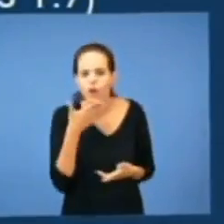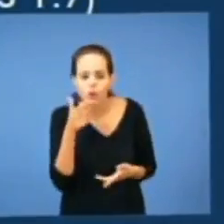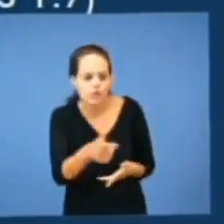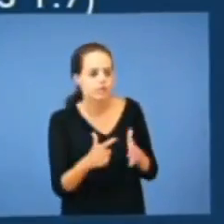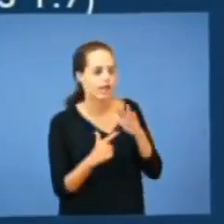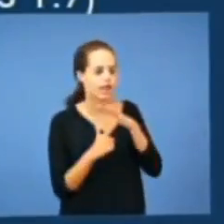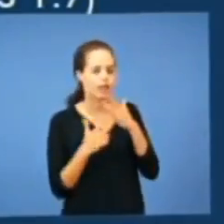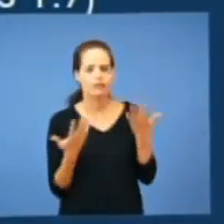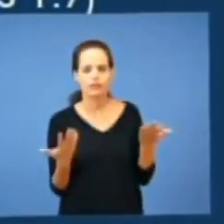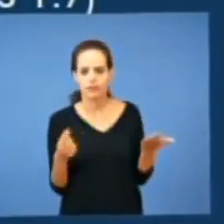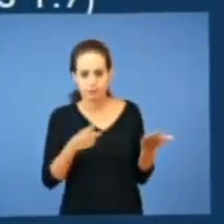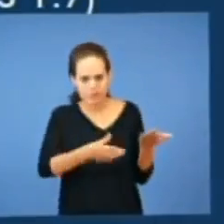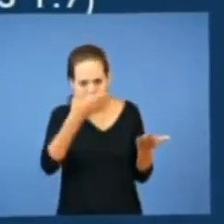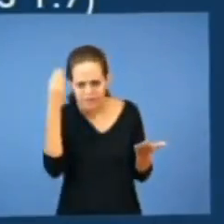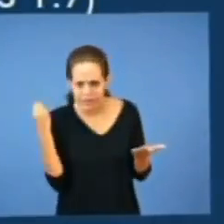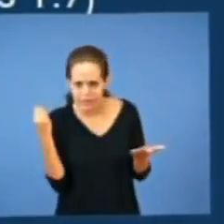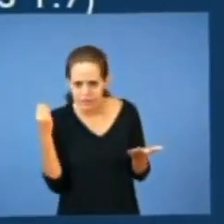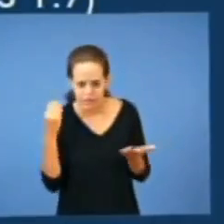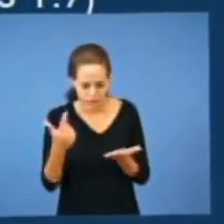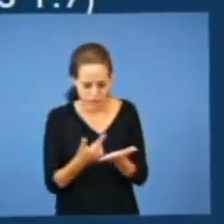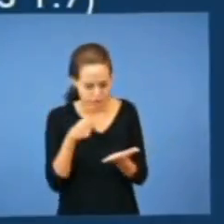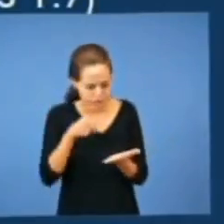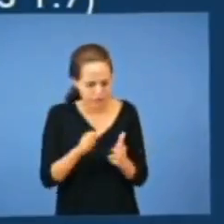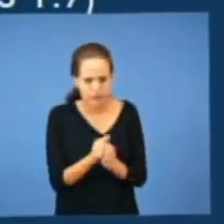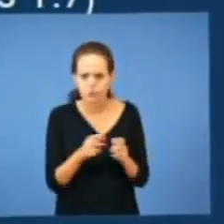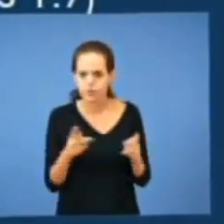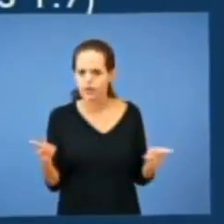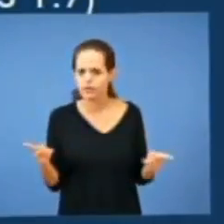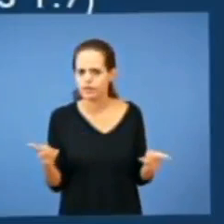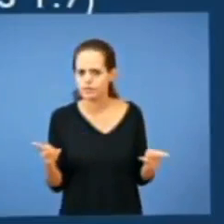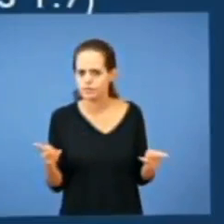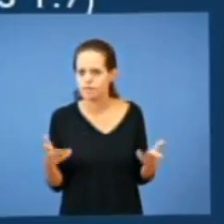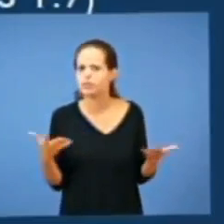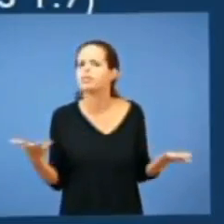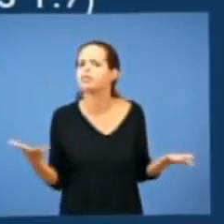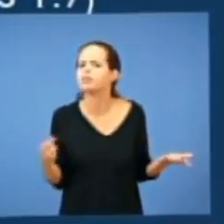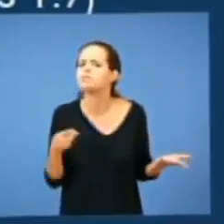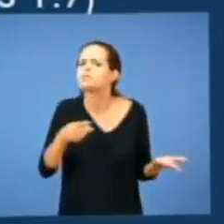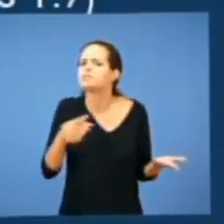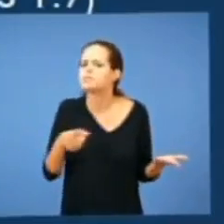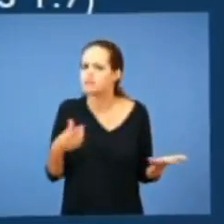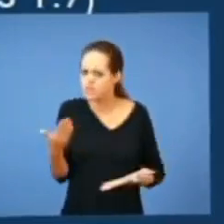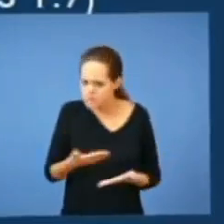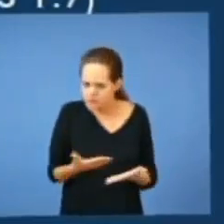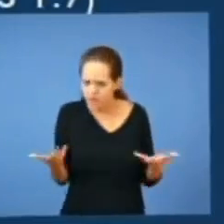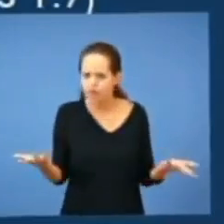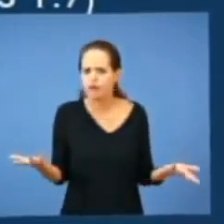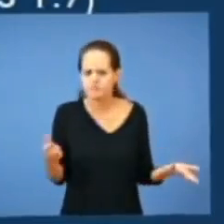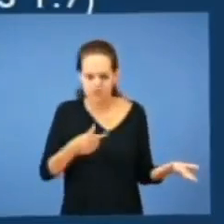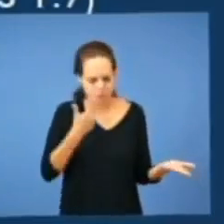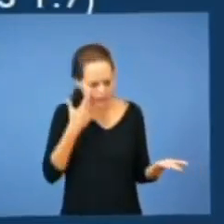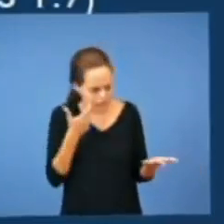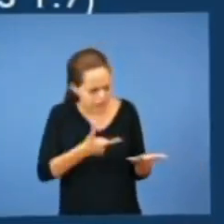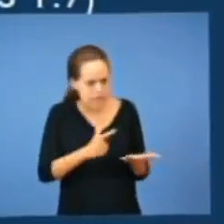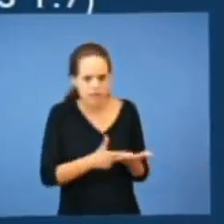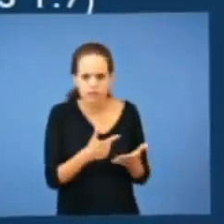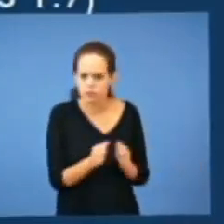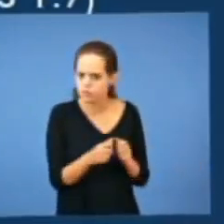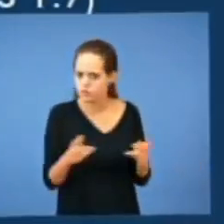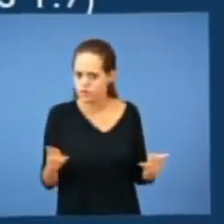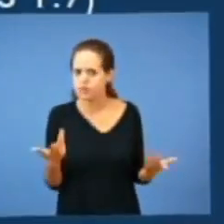you're on the market and you're forgetting this. What kind of Christian are you? You're not interested about